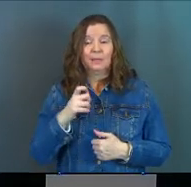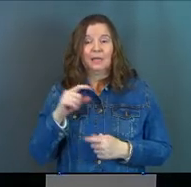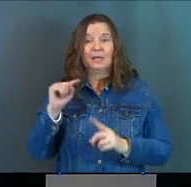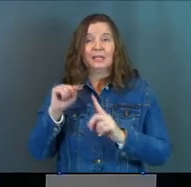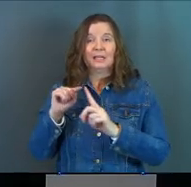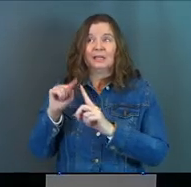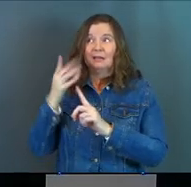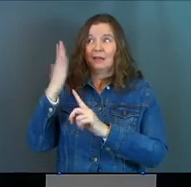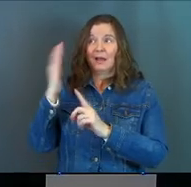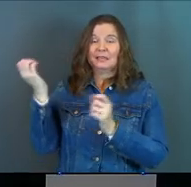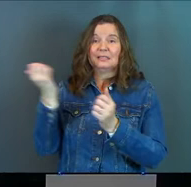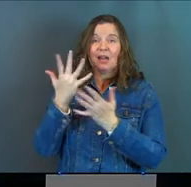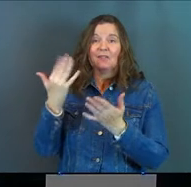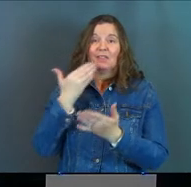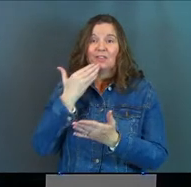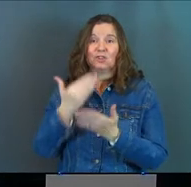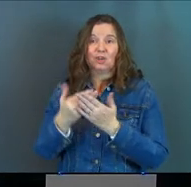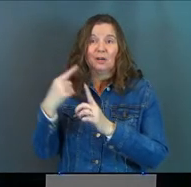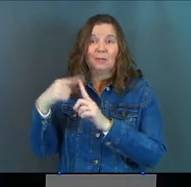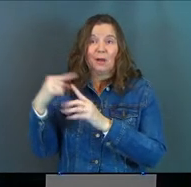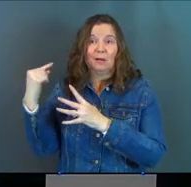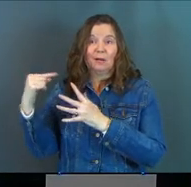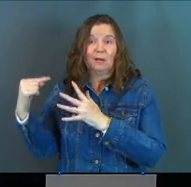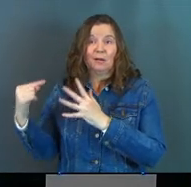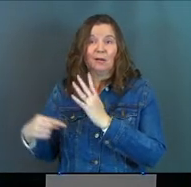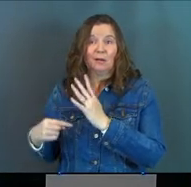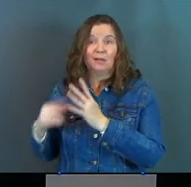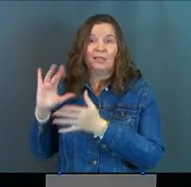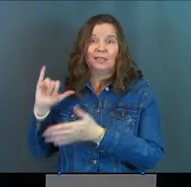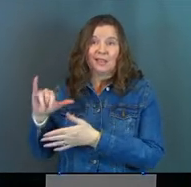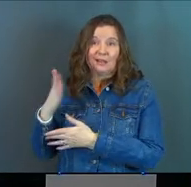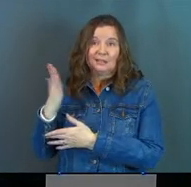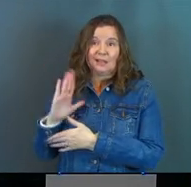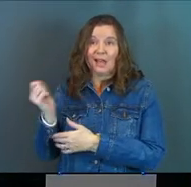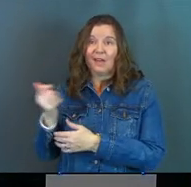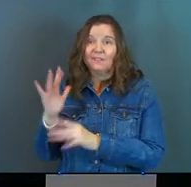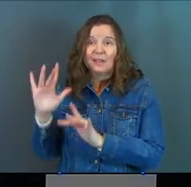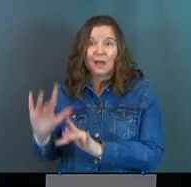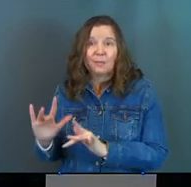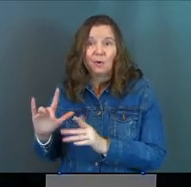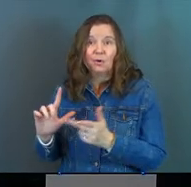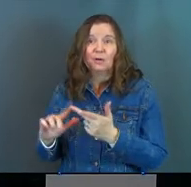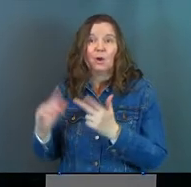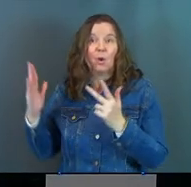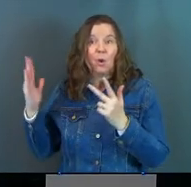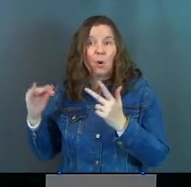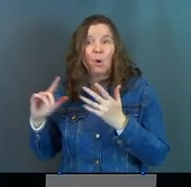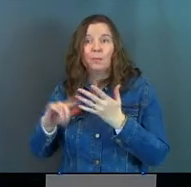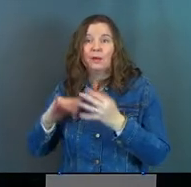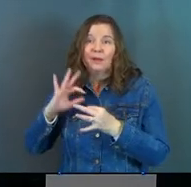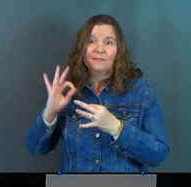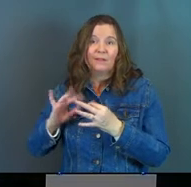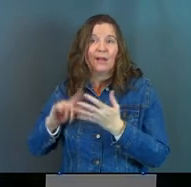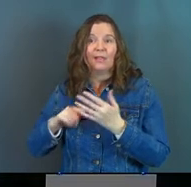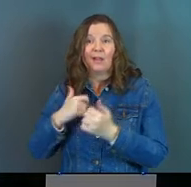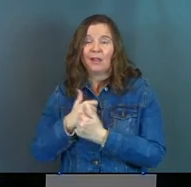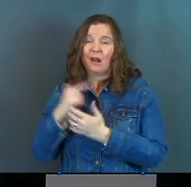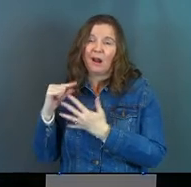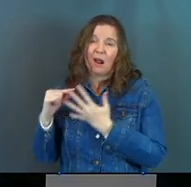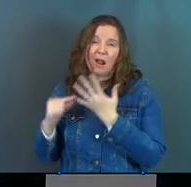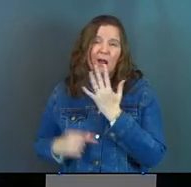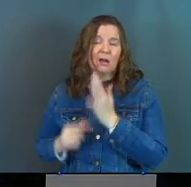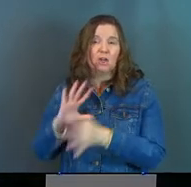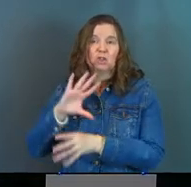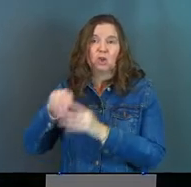Because he's everything that's good. He's everything that's mercy and hope and faith and love.